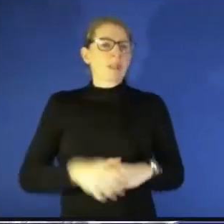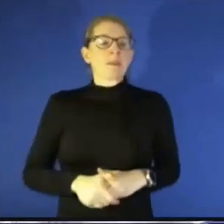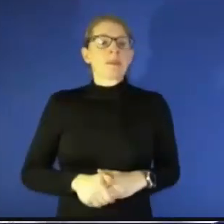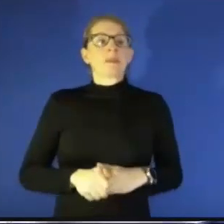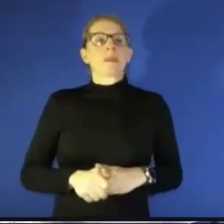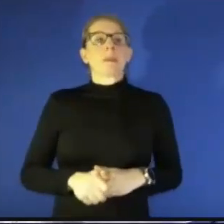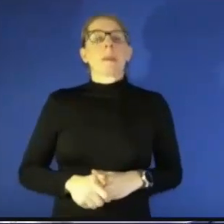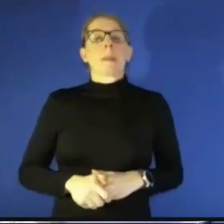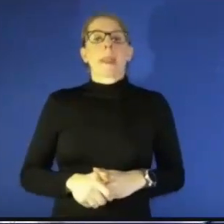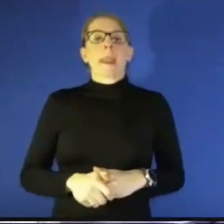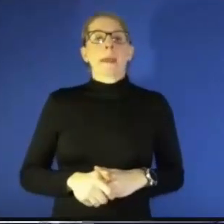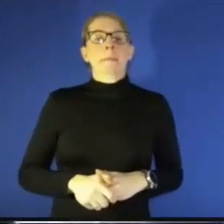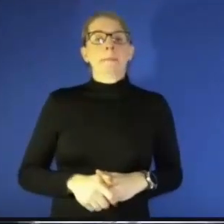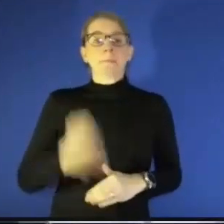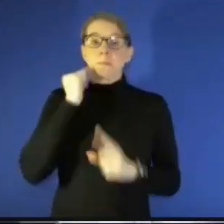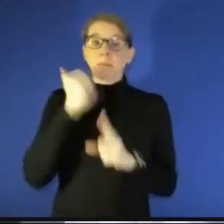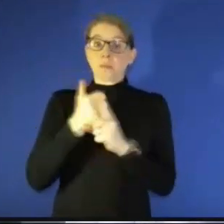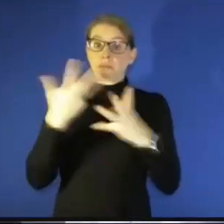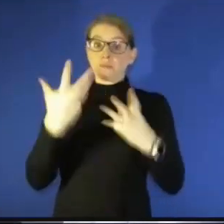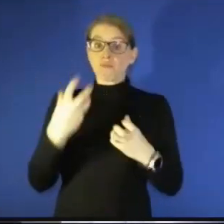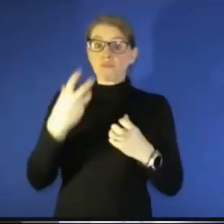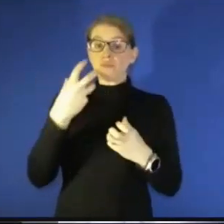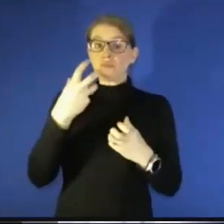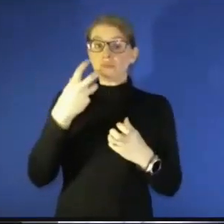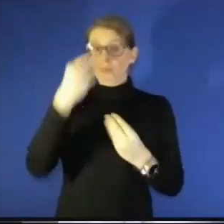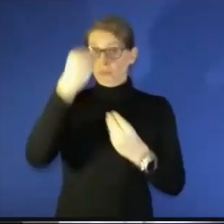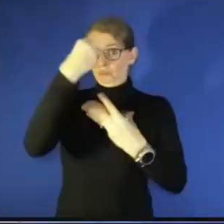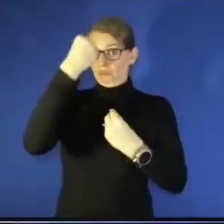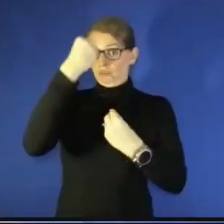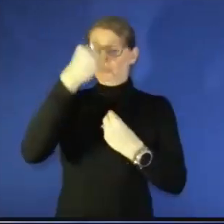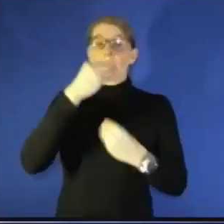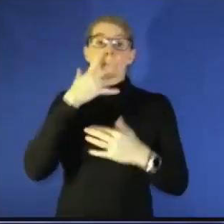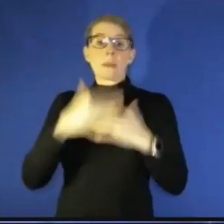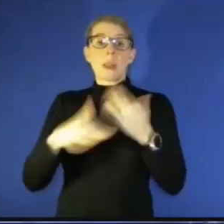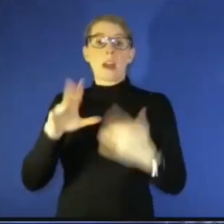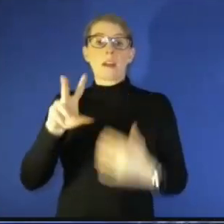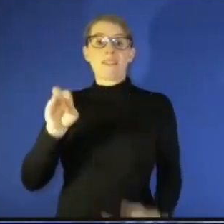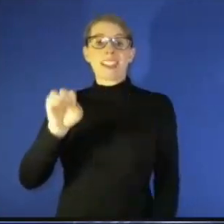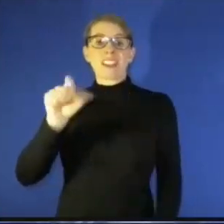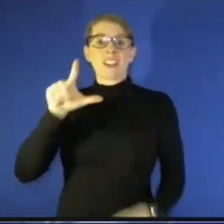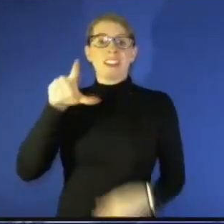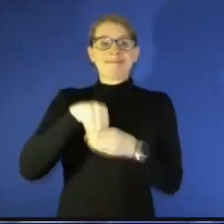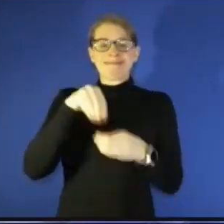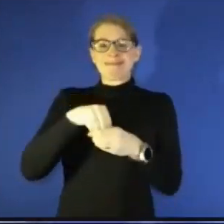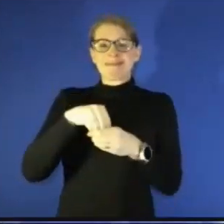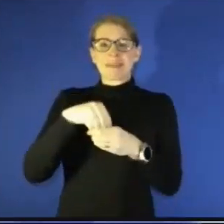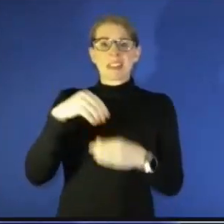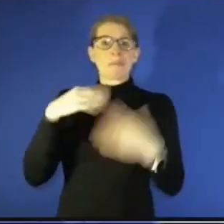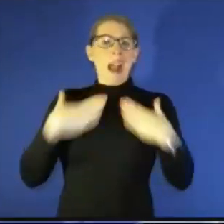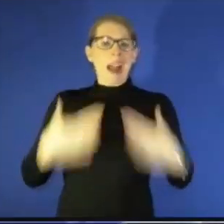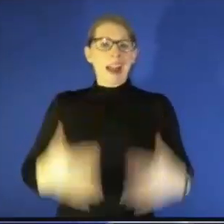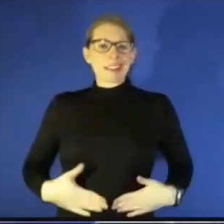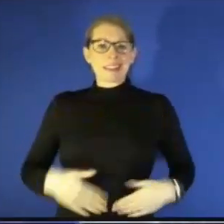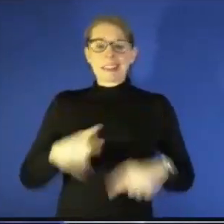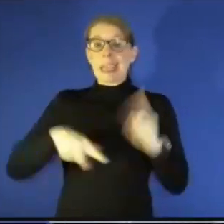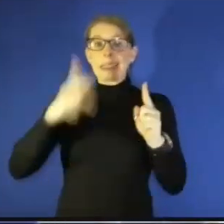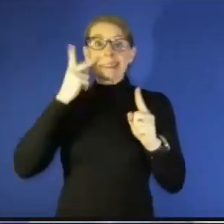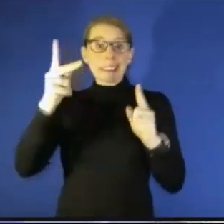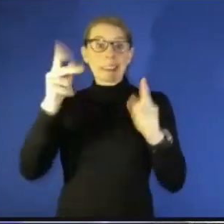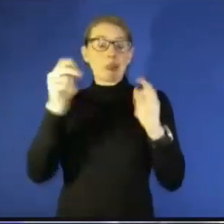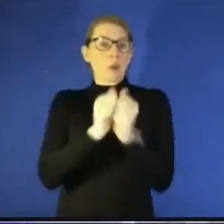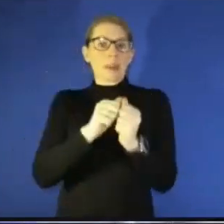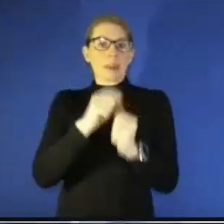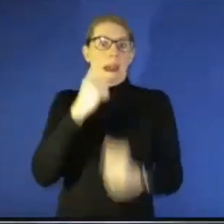if you want to image somebody's blood vessels, they're inside the body. You can't see these things with your naked eye. So they